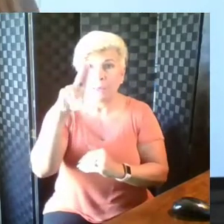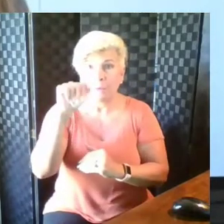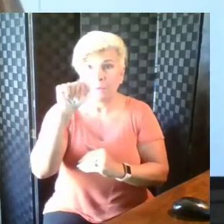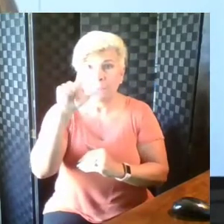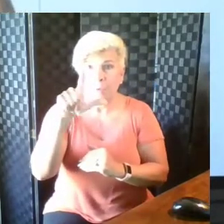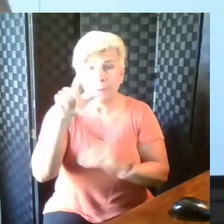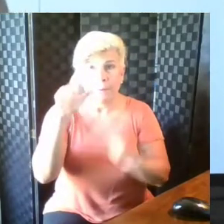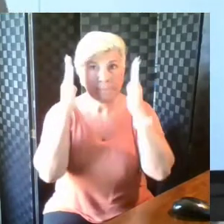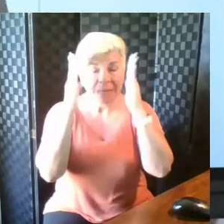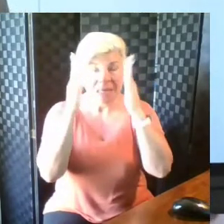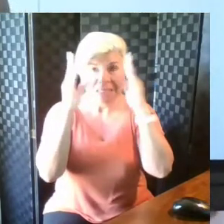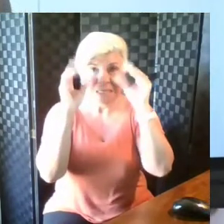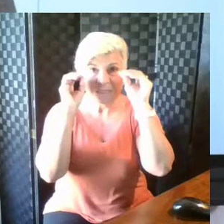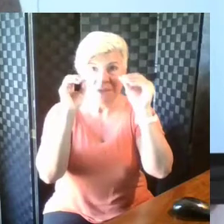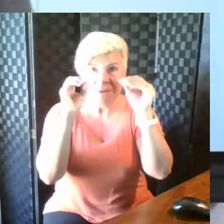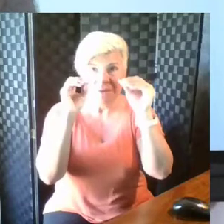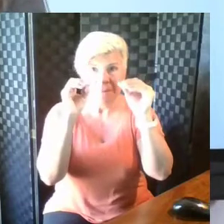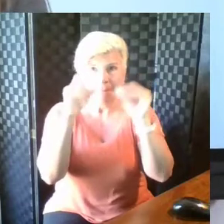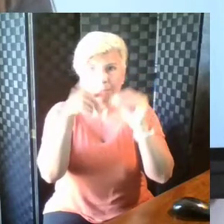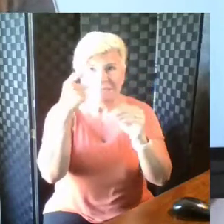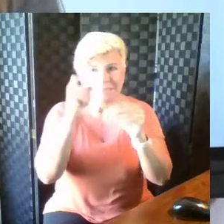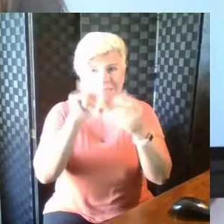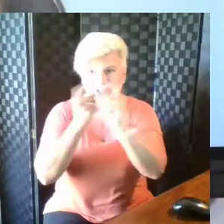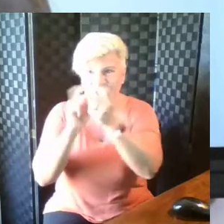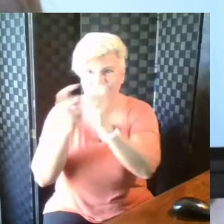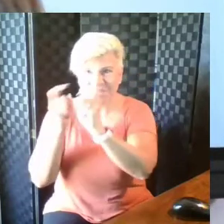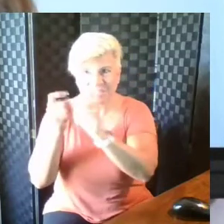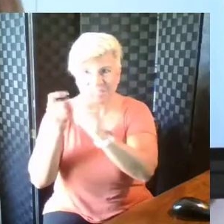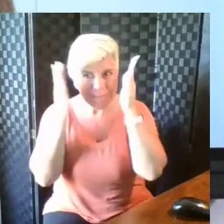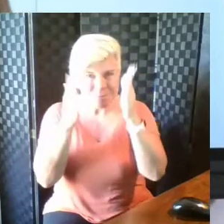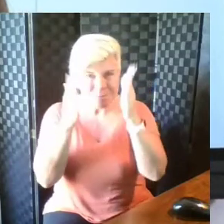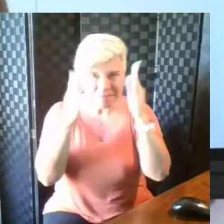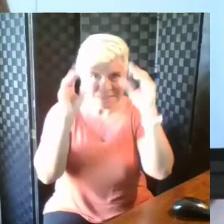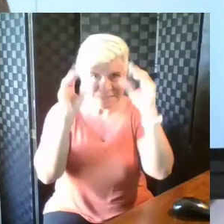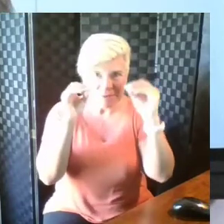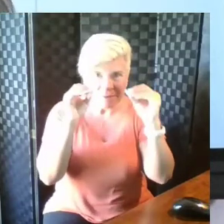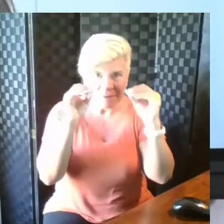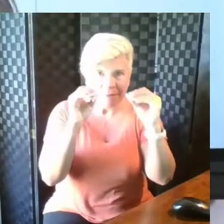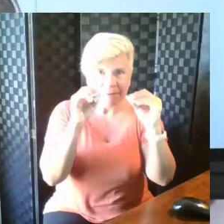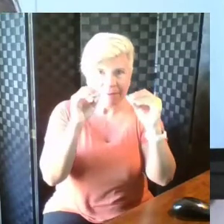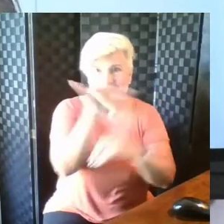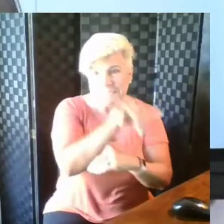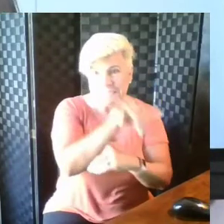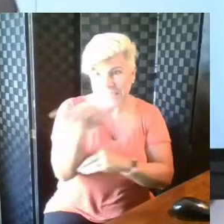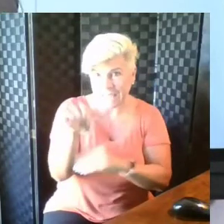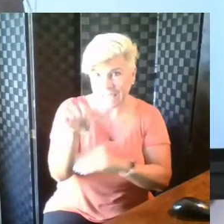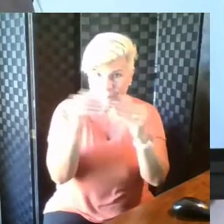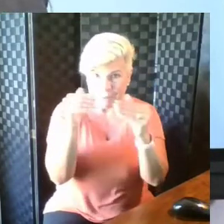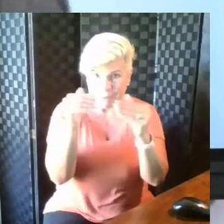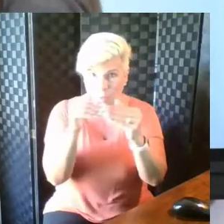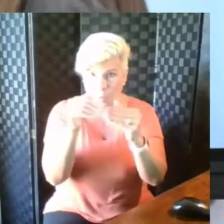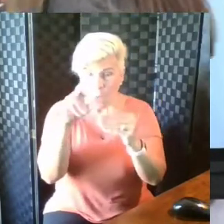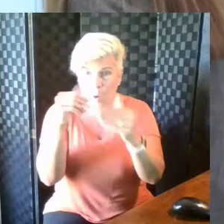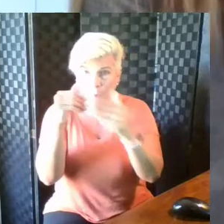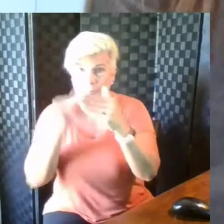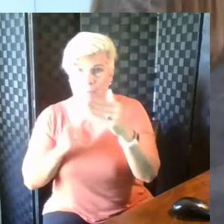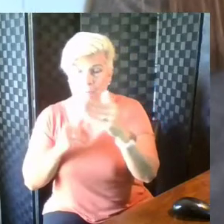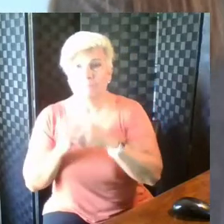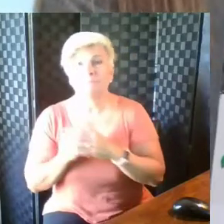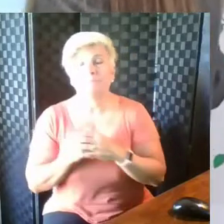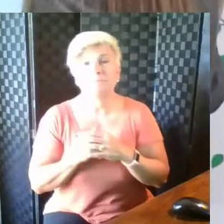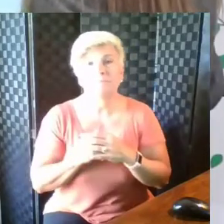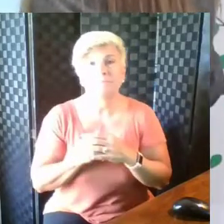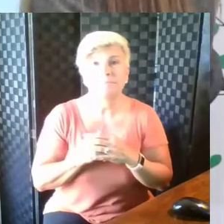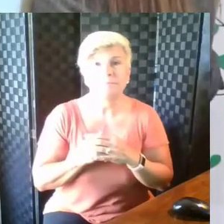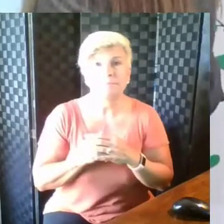in your packet because a couple of these are sprinkled in there, so you really have to be paying attention to, are you making a group of the same or are you making a group that is